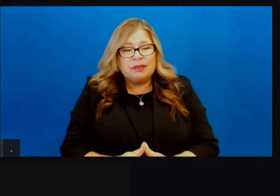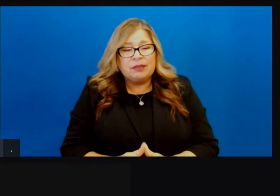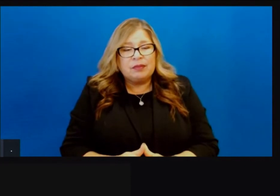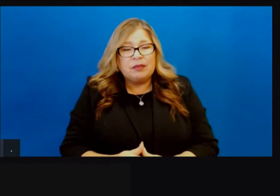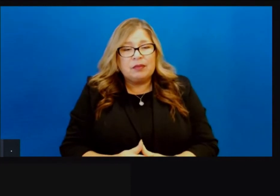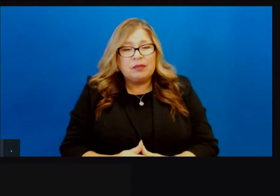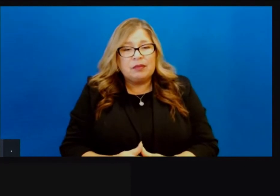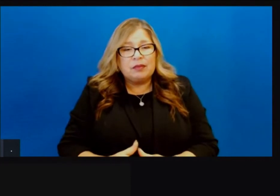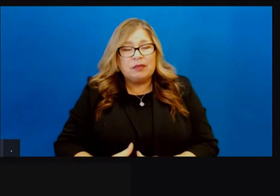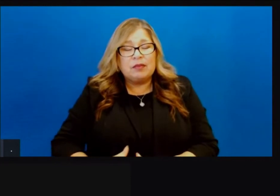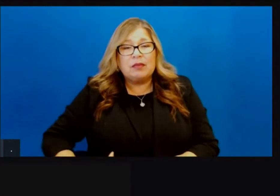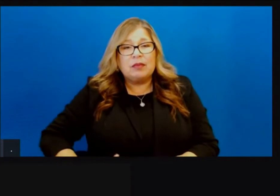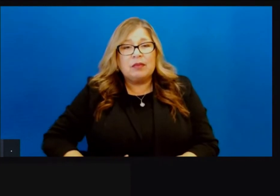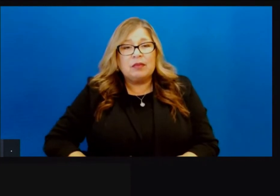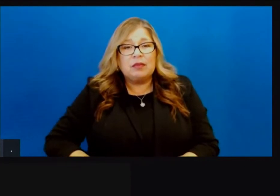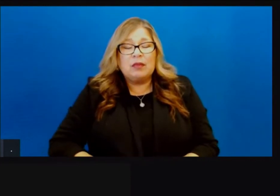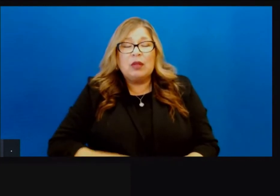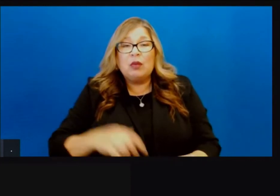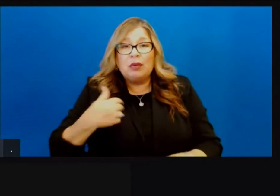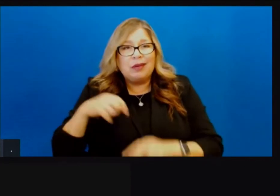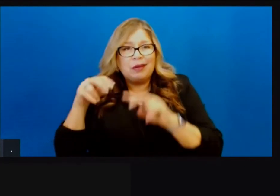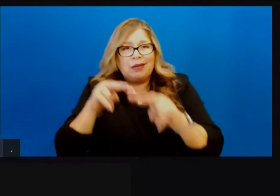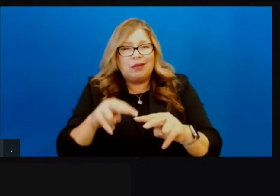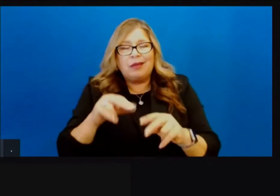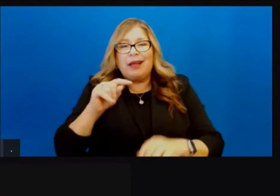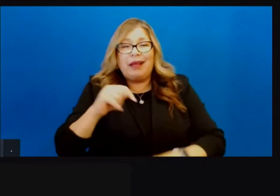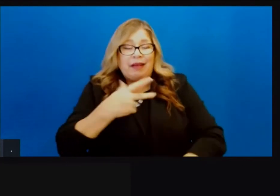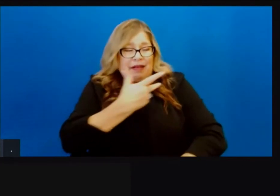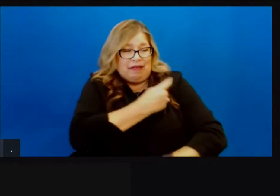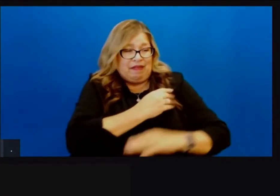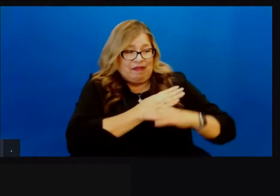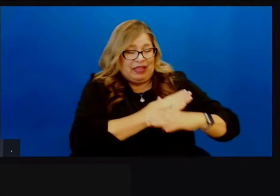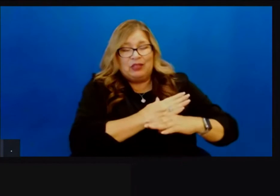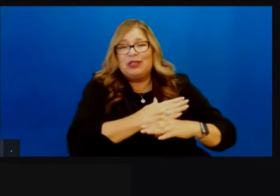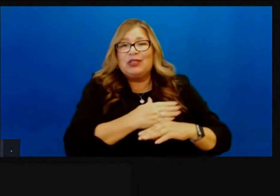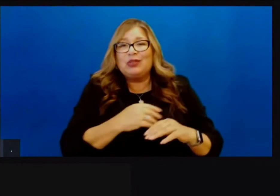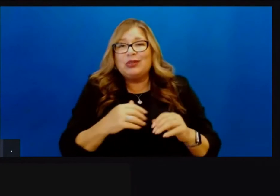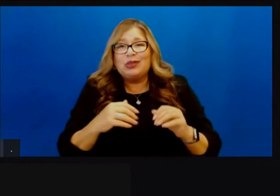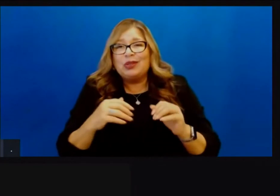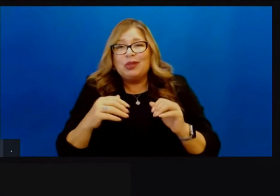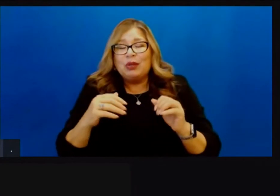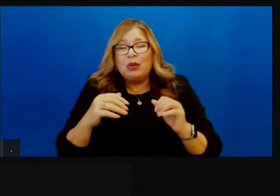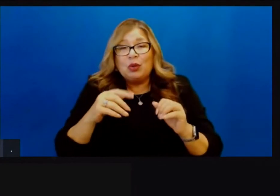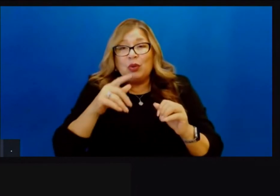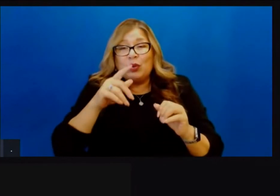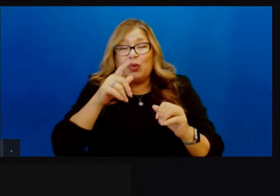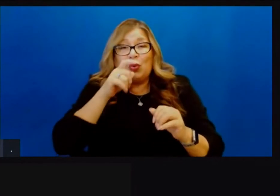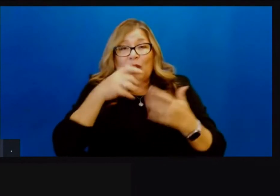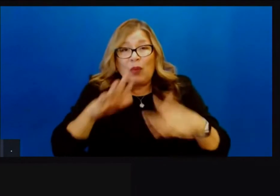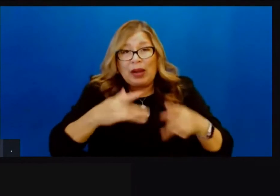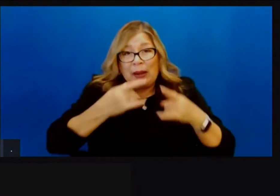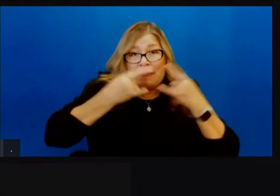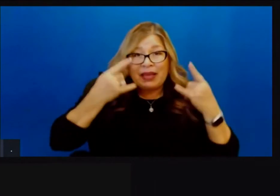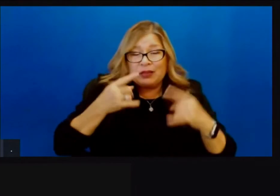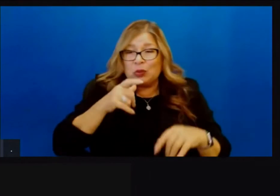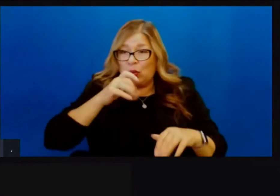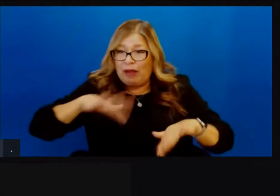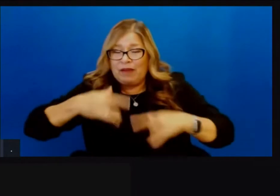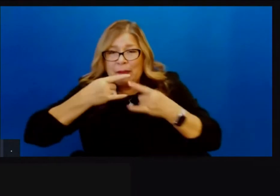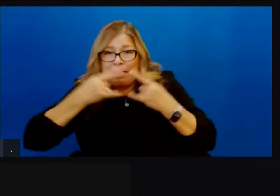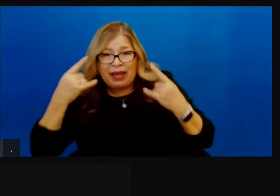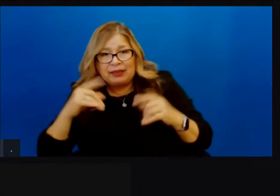status among the masked and the unmasked is really operationally difficult in certain settings.